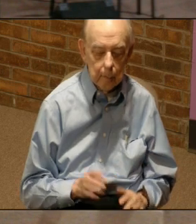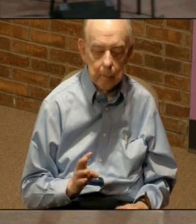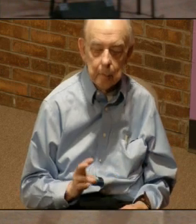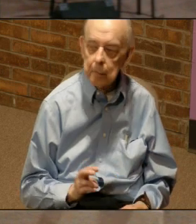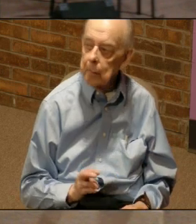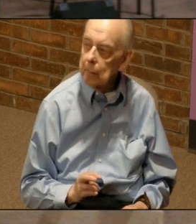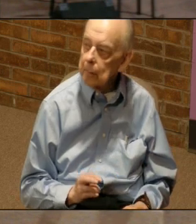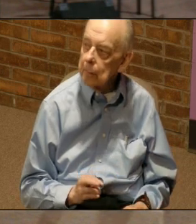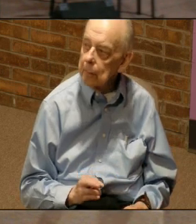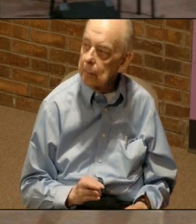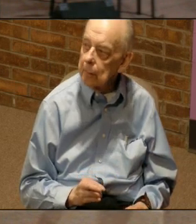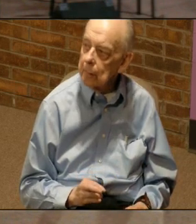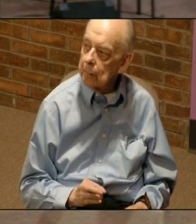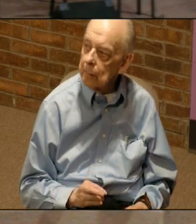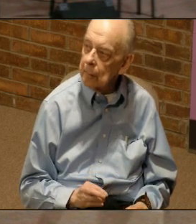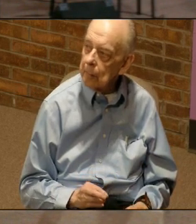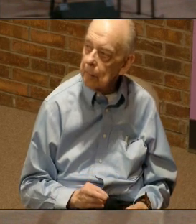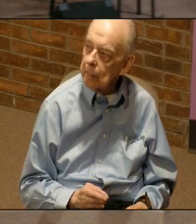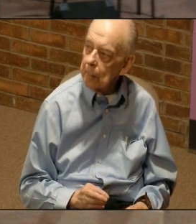7,